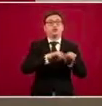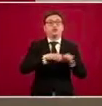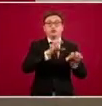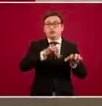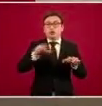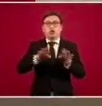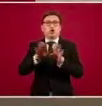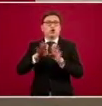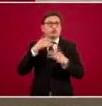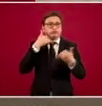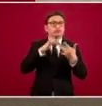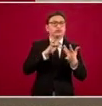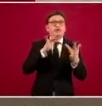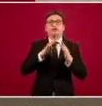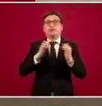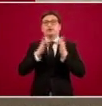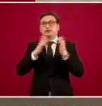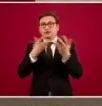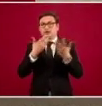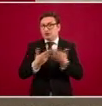pandemic.